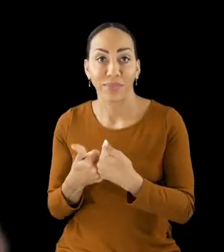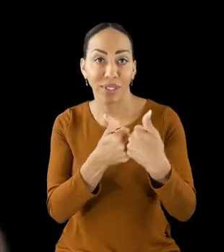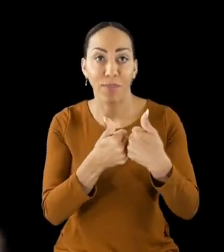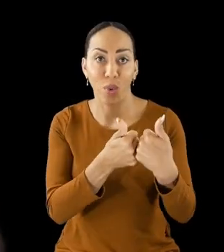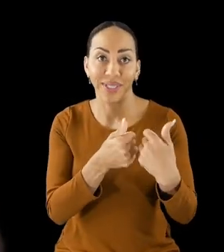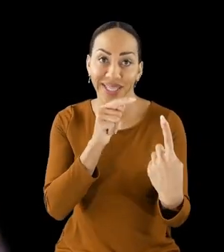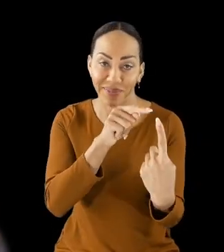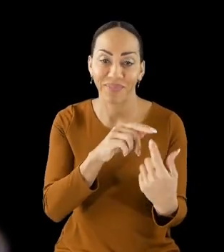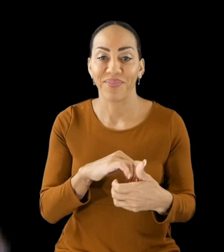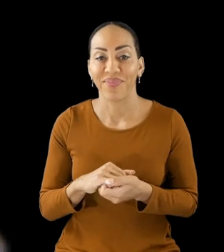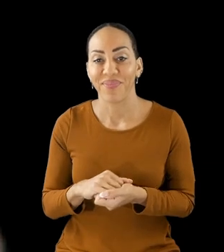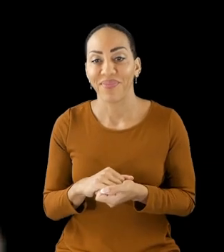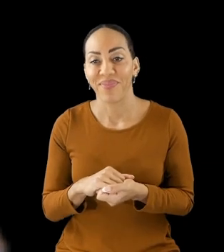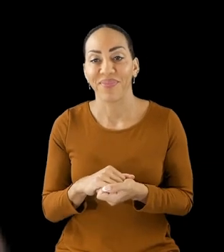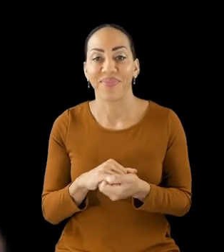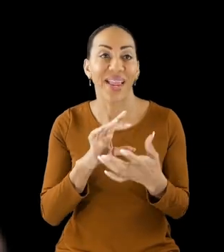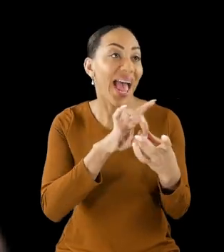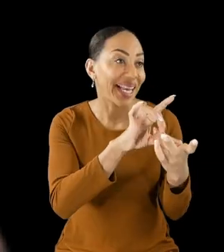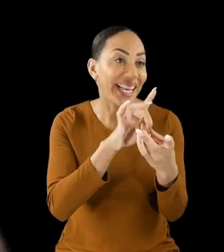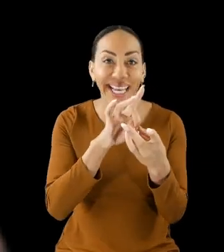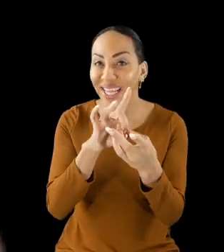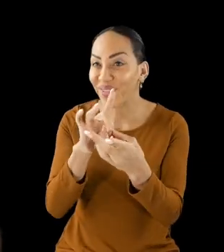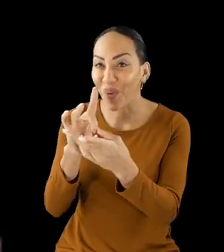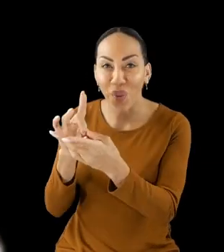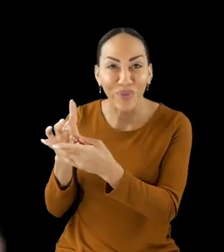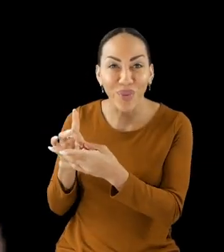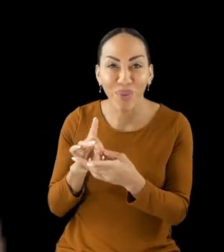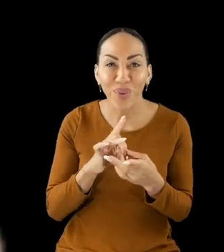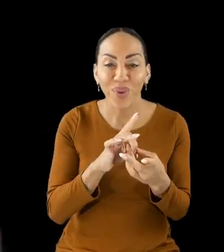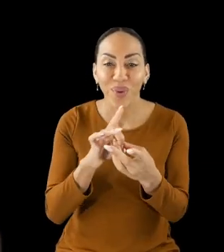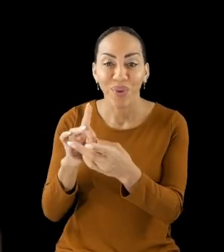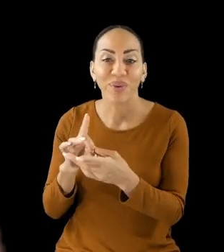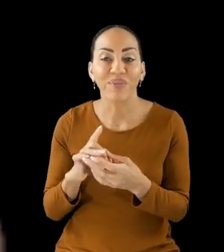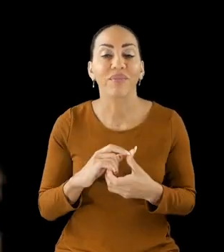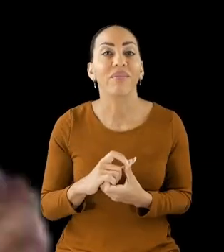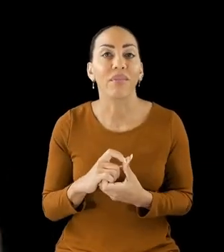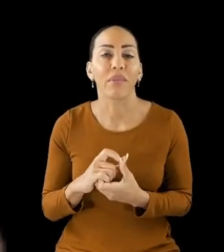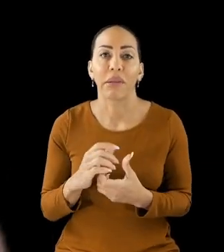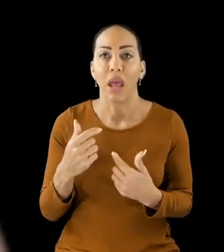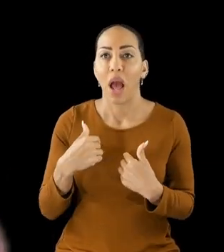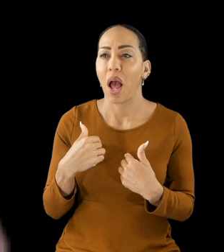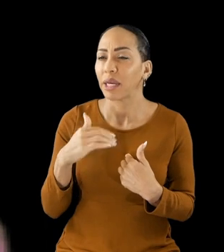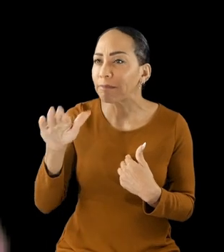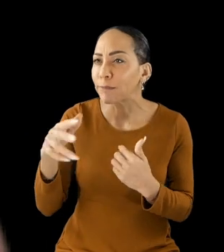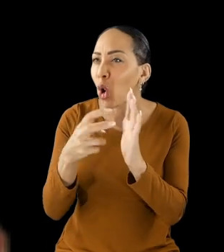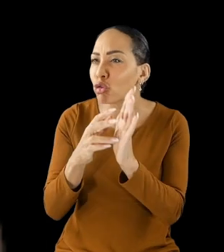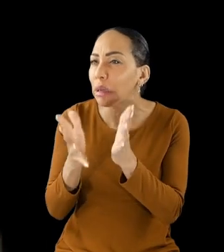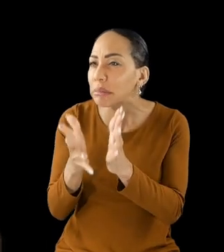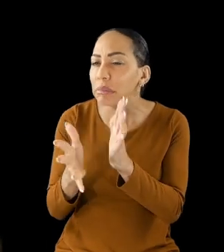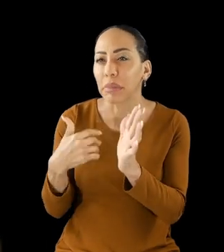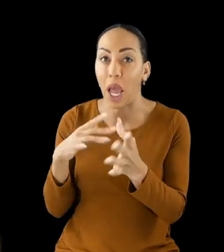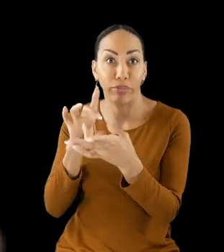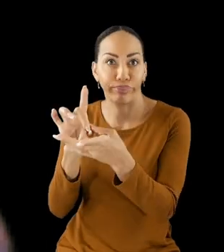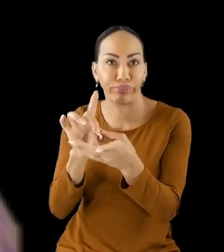Paul. I support on liaising with all of you when contracts are in